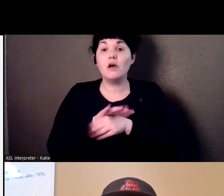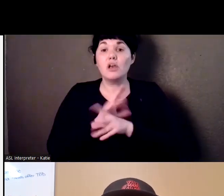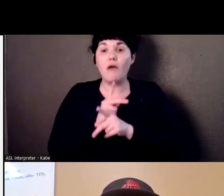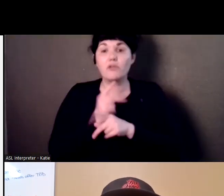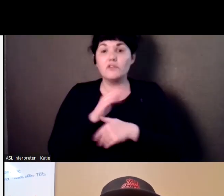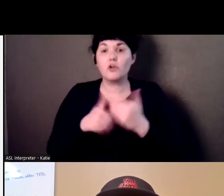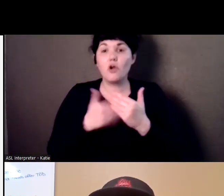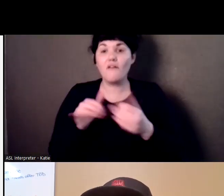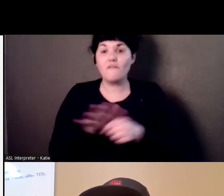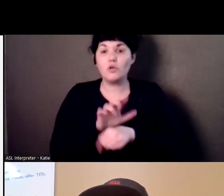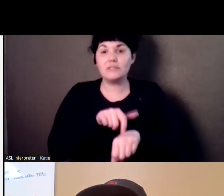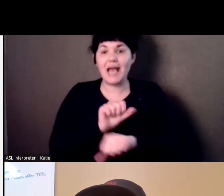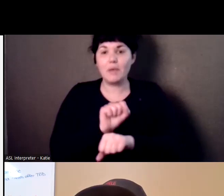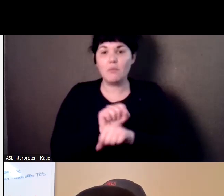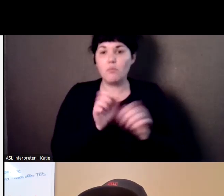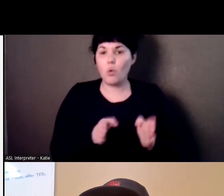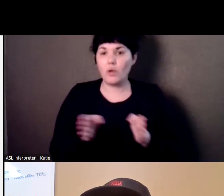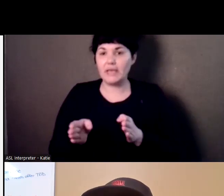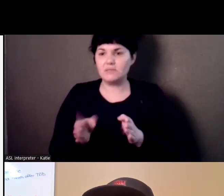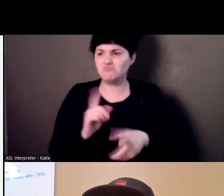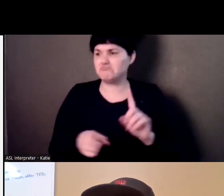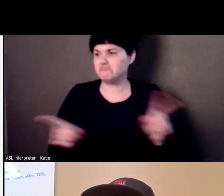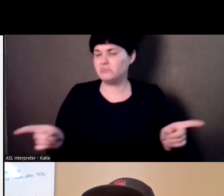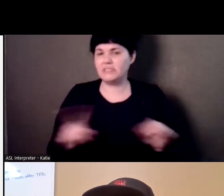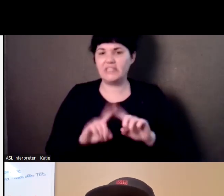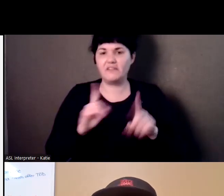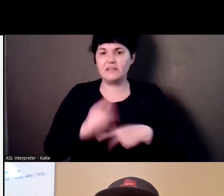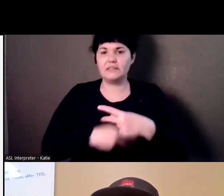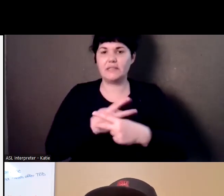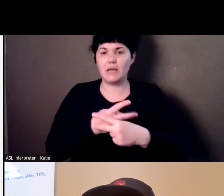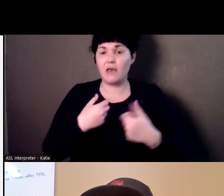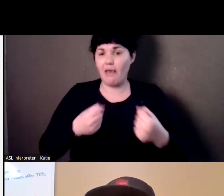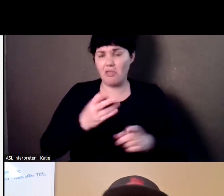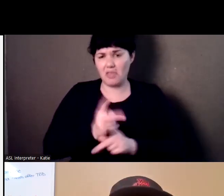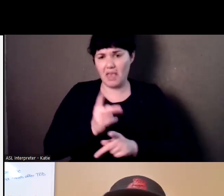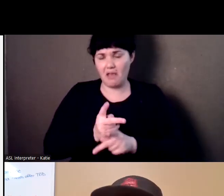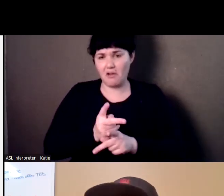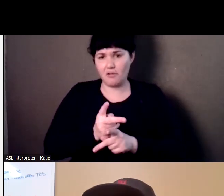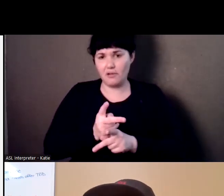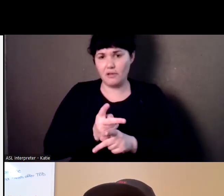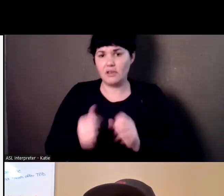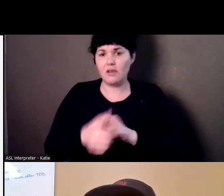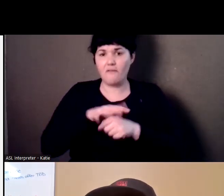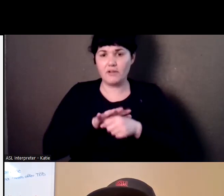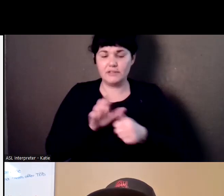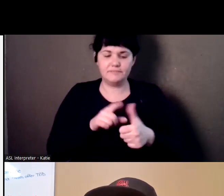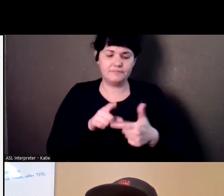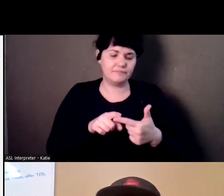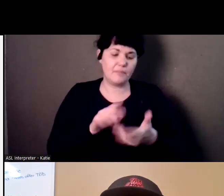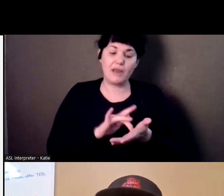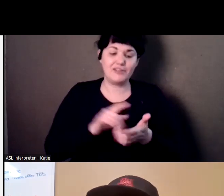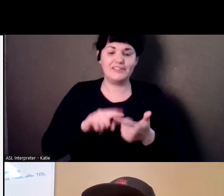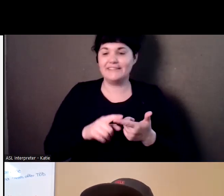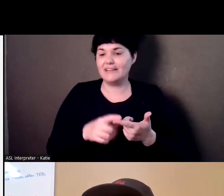employees. And it ranges from all different types of healthcare coverages, medical, dental,